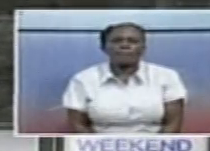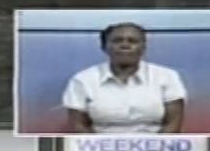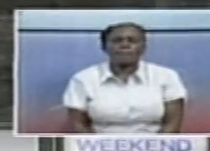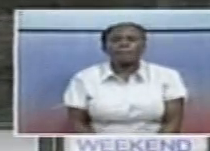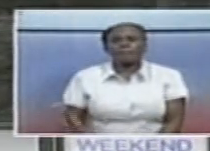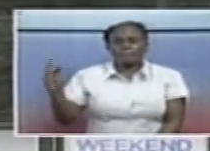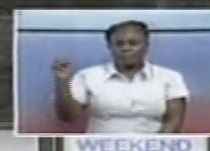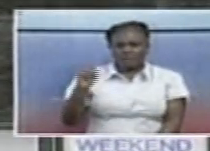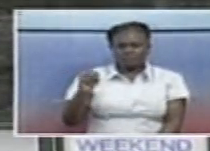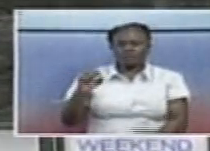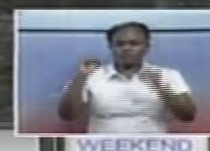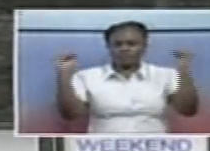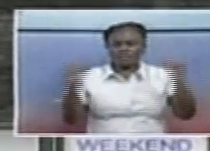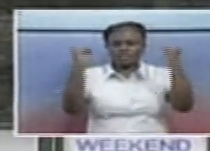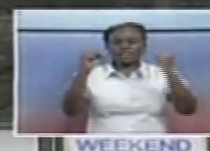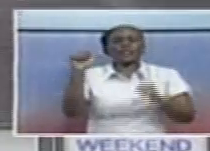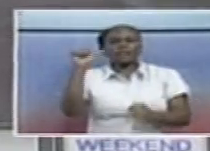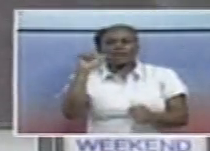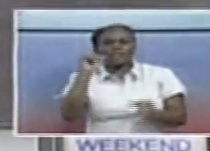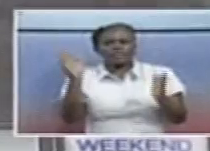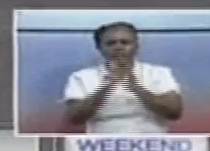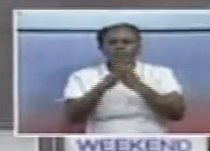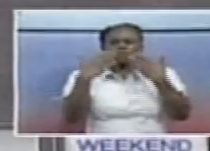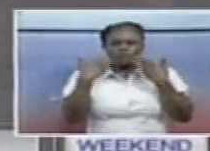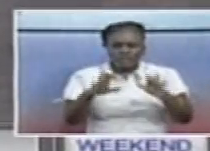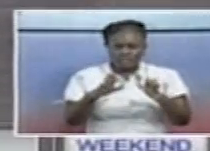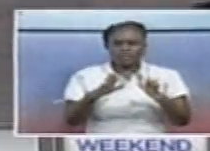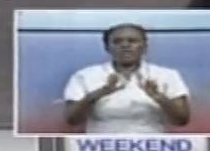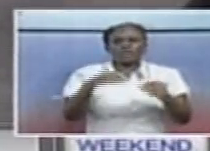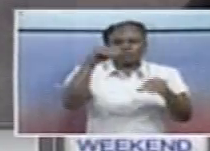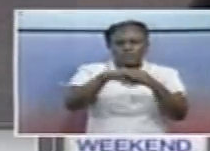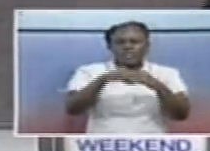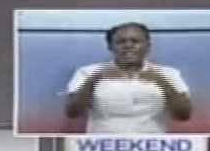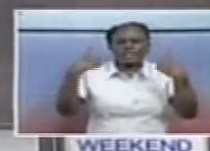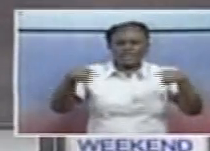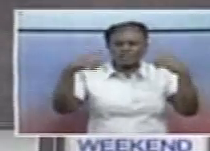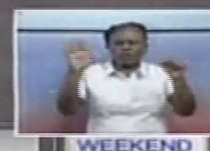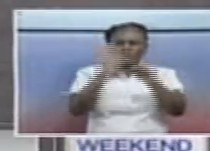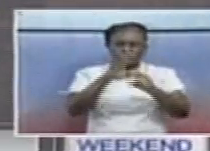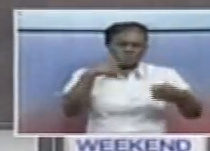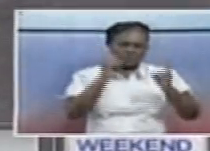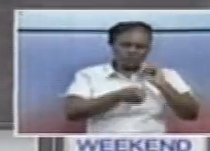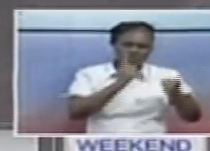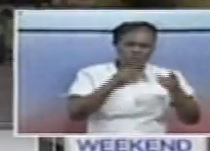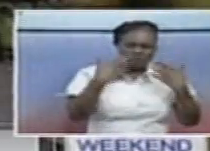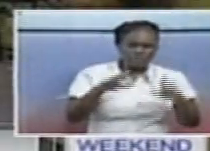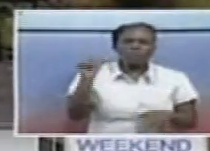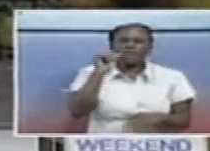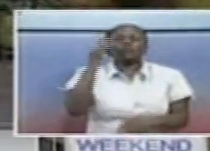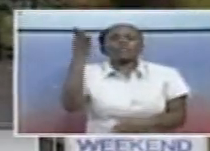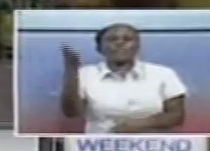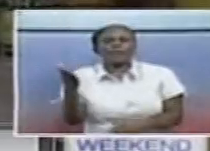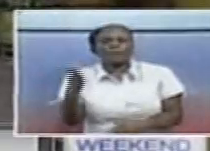Martin Lell's three victories in London and two runners-up finishes places him among the most successful athletes to have ever competed at the London